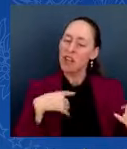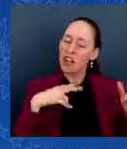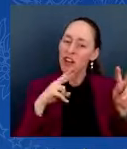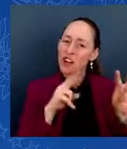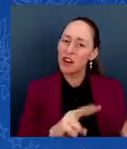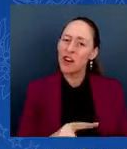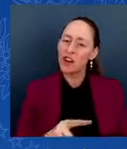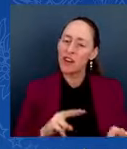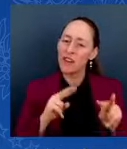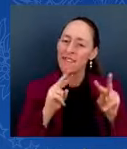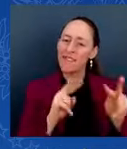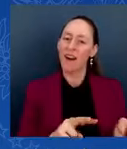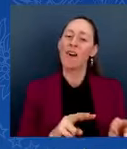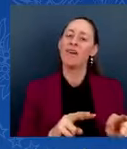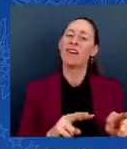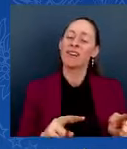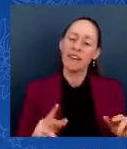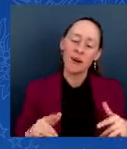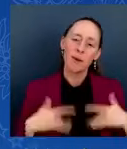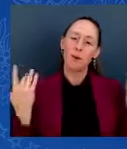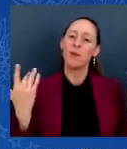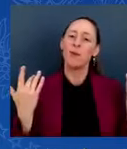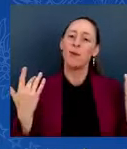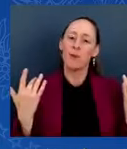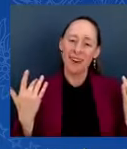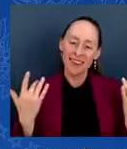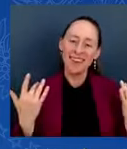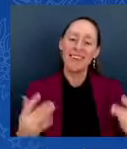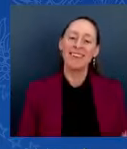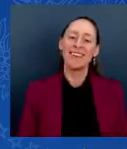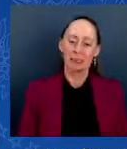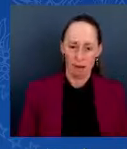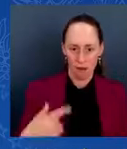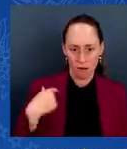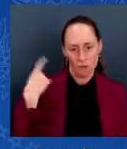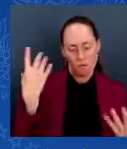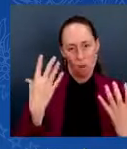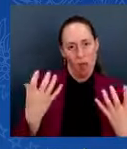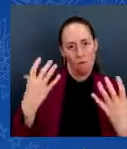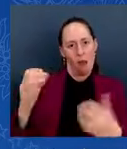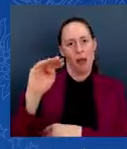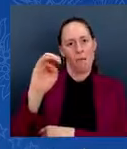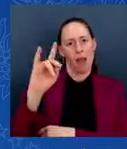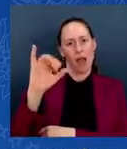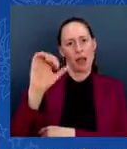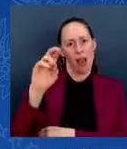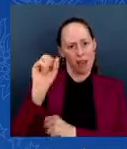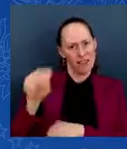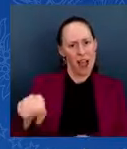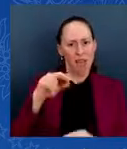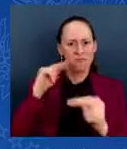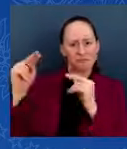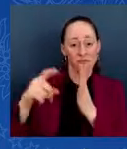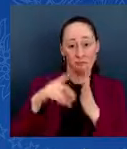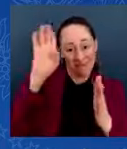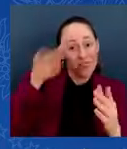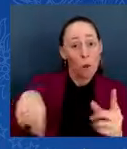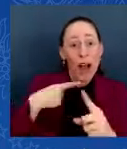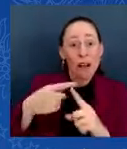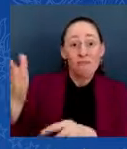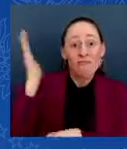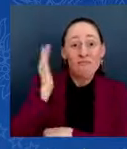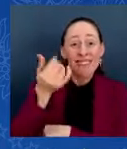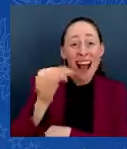let Medicare negotiate the price of drugs was in 1973 as a freshman senator with a guy named